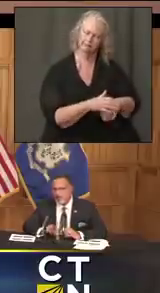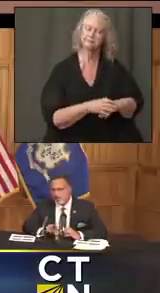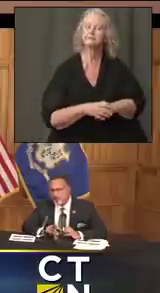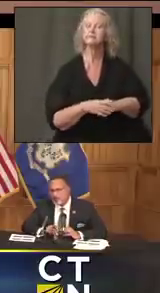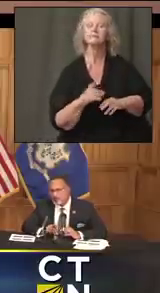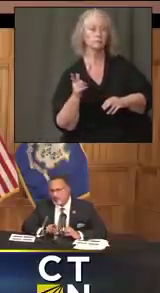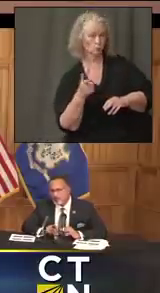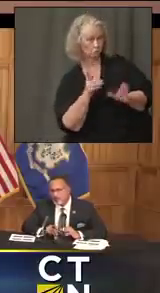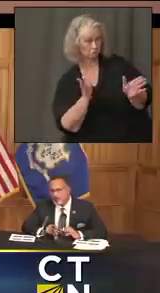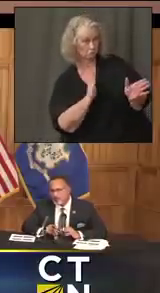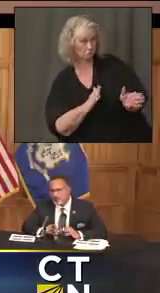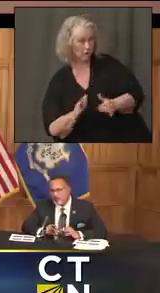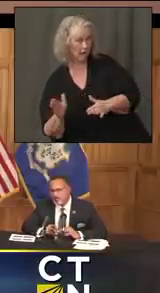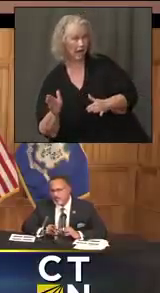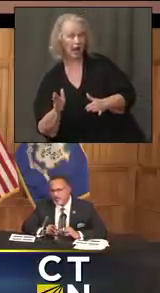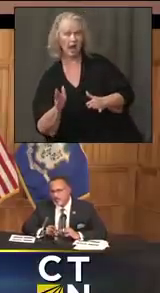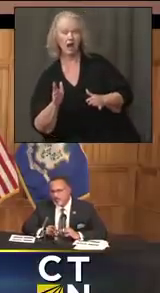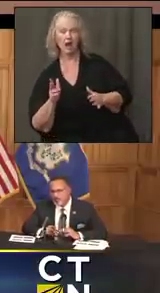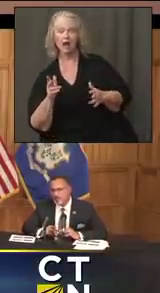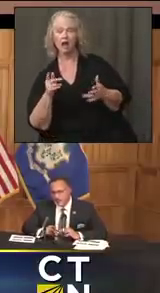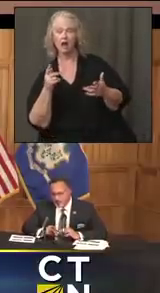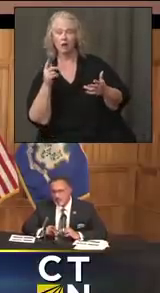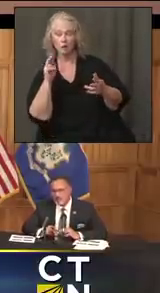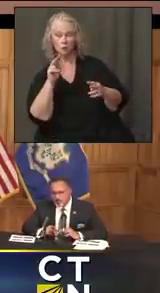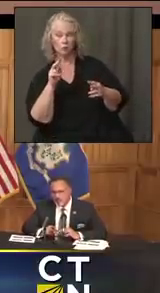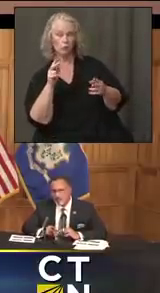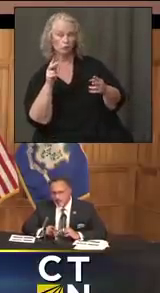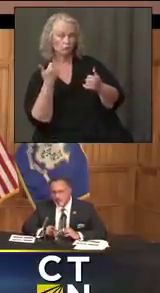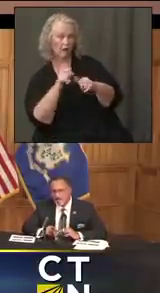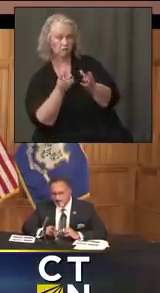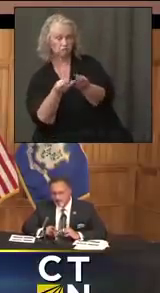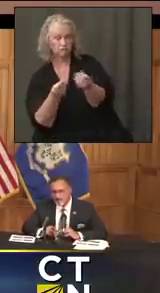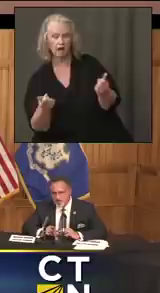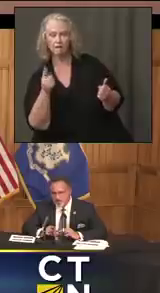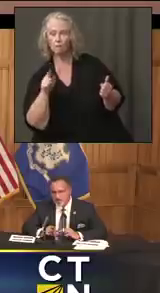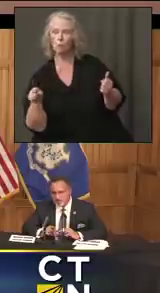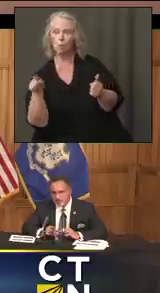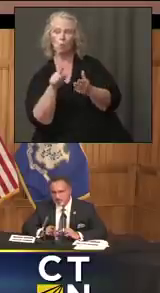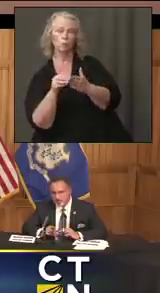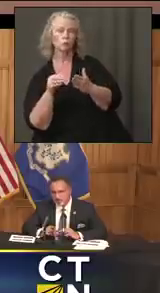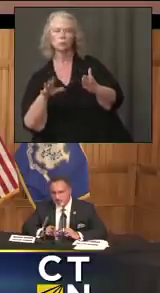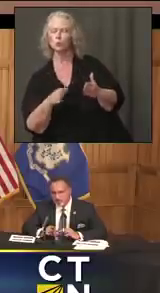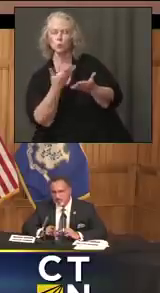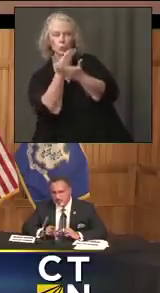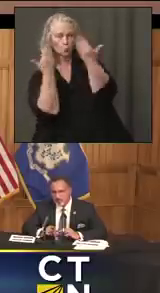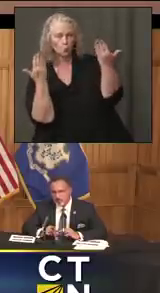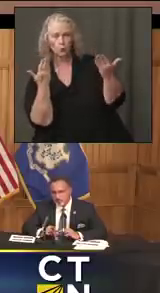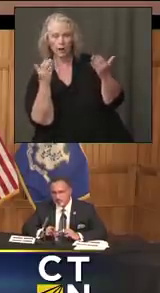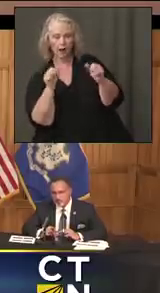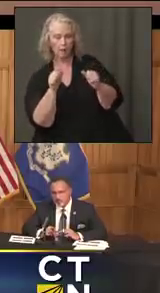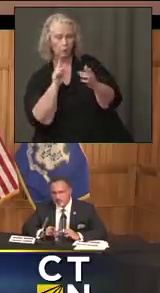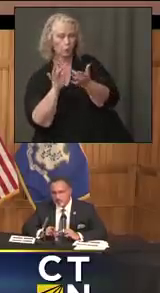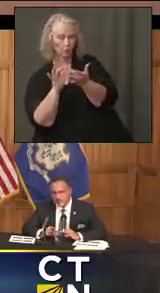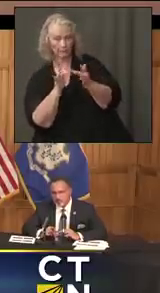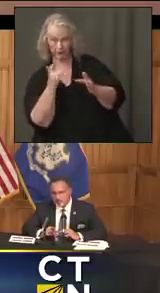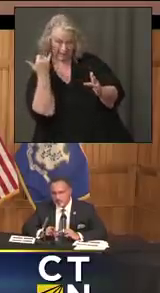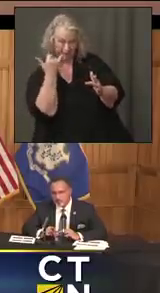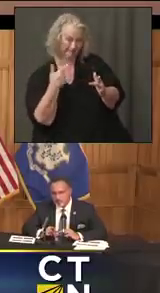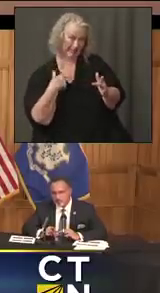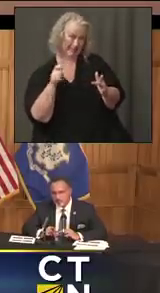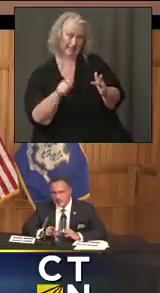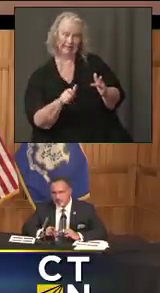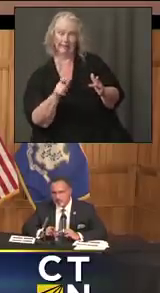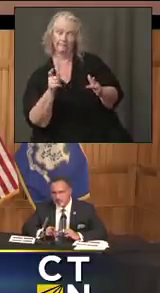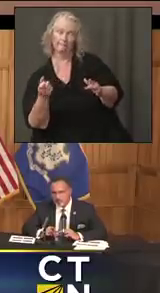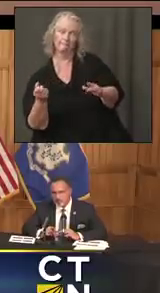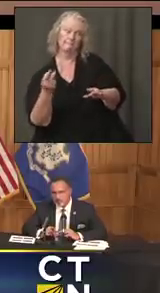address the lack of access for students if we need to go to the alternative and to go